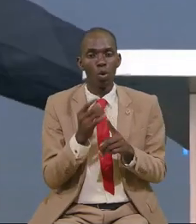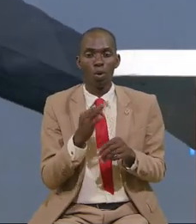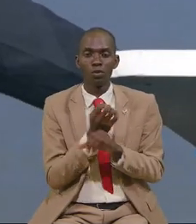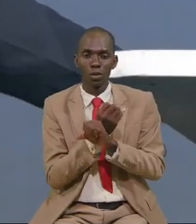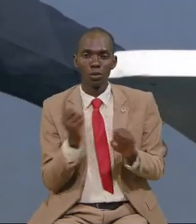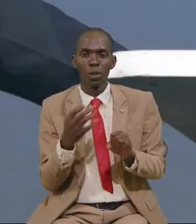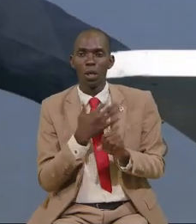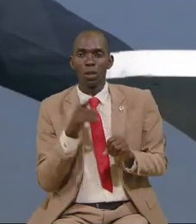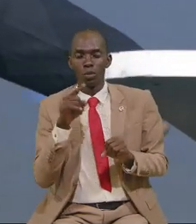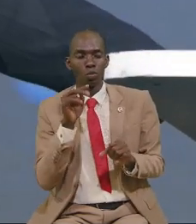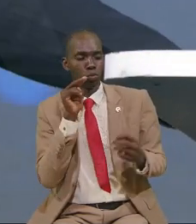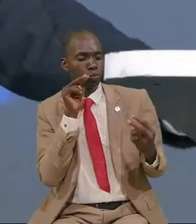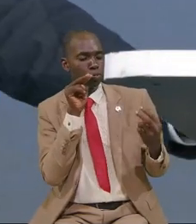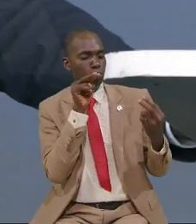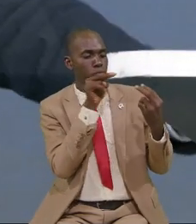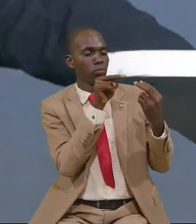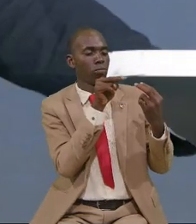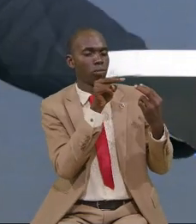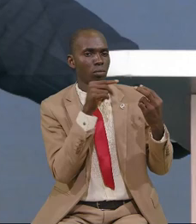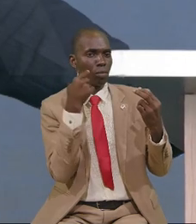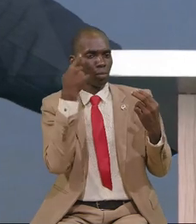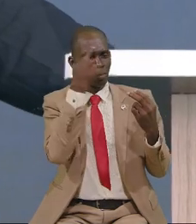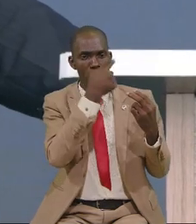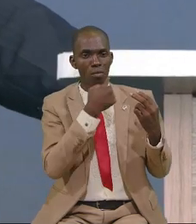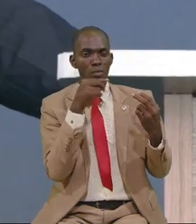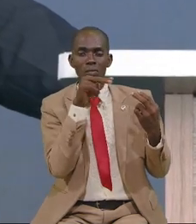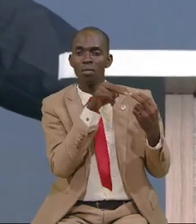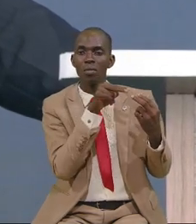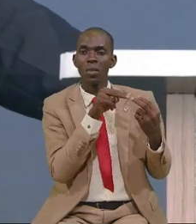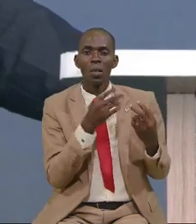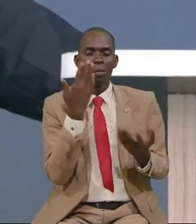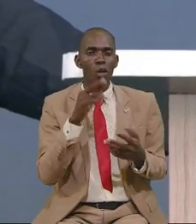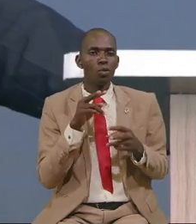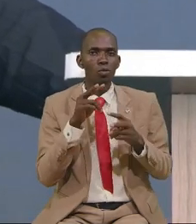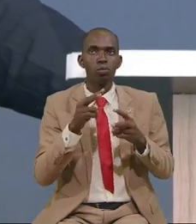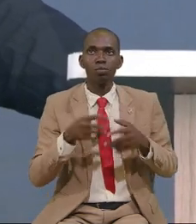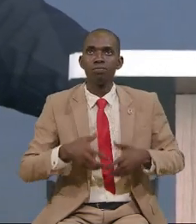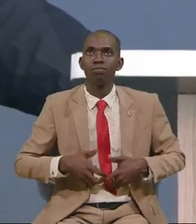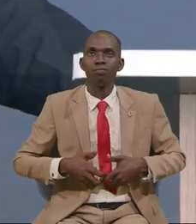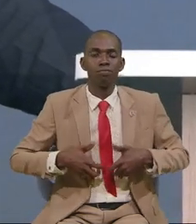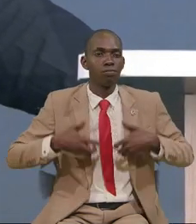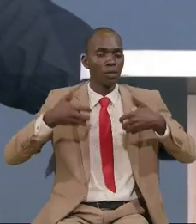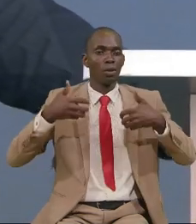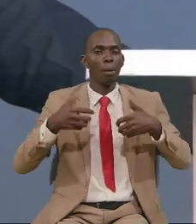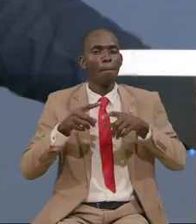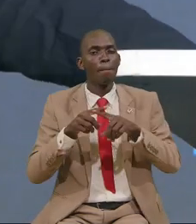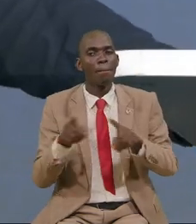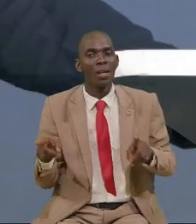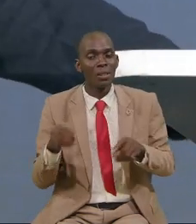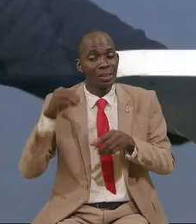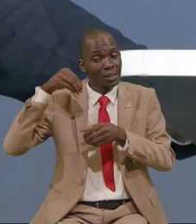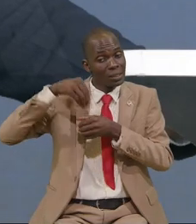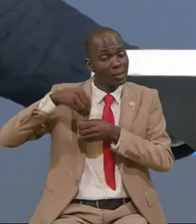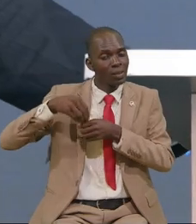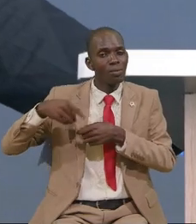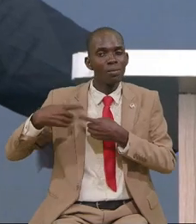at his face may look furious, but in the heart,